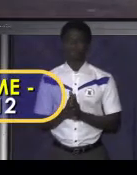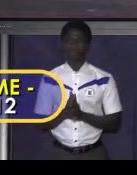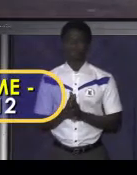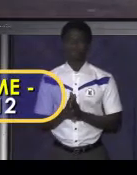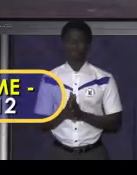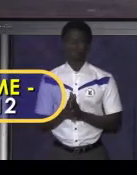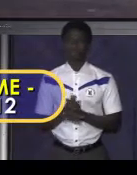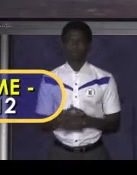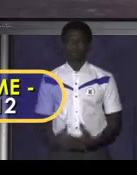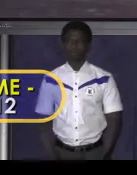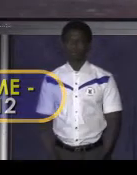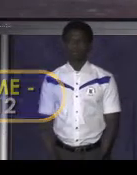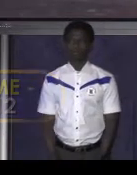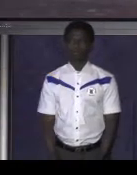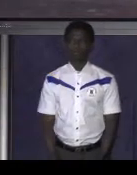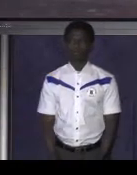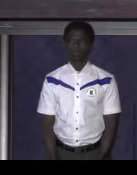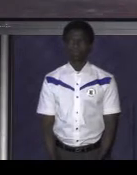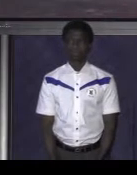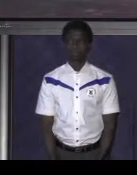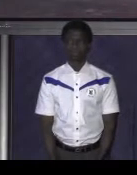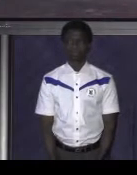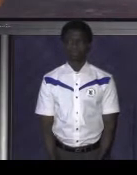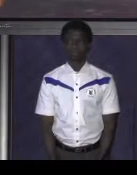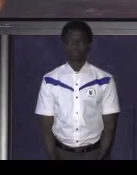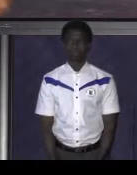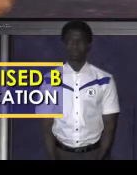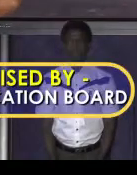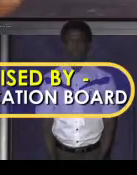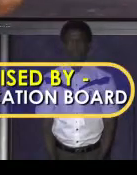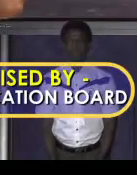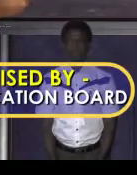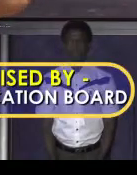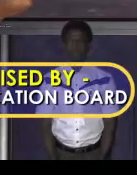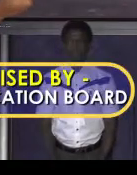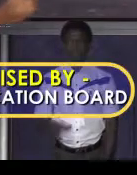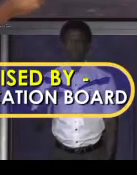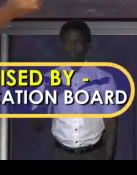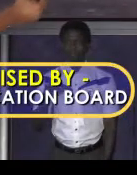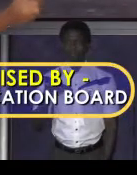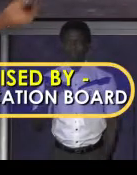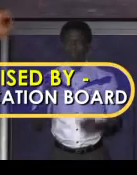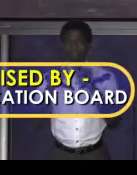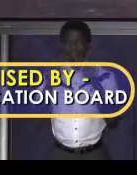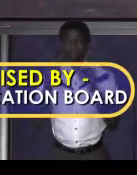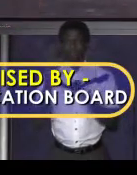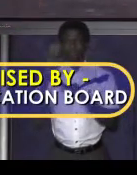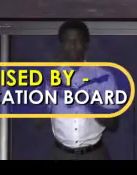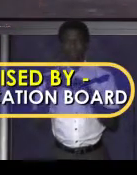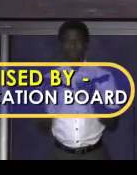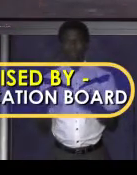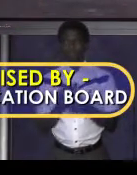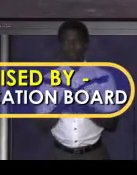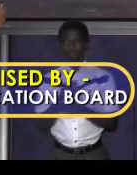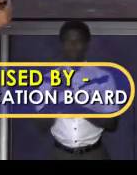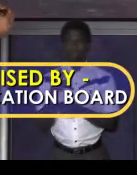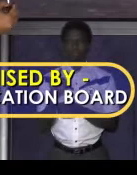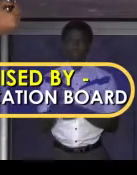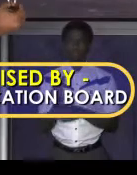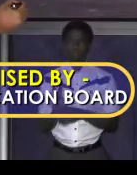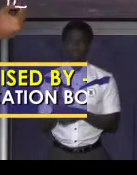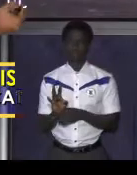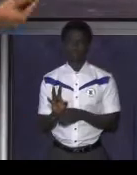fourth. So if we say that the length times the length will give us 196, then the length itself will have to